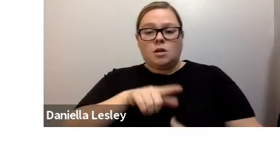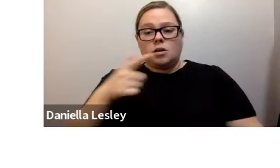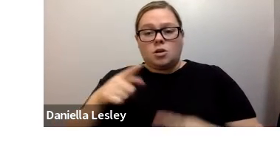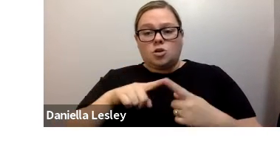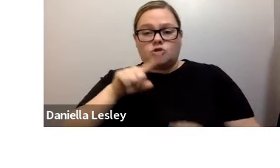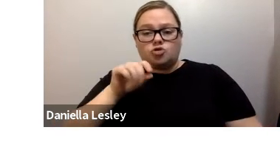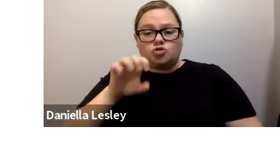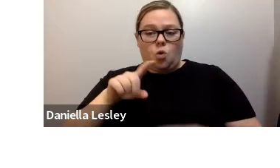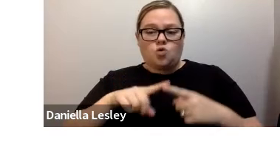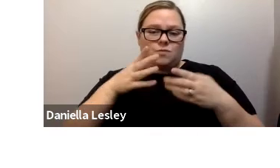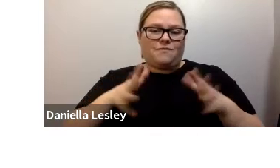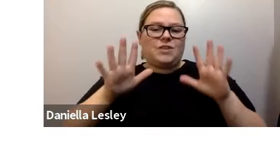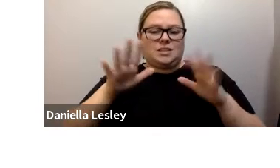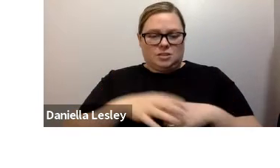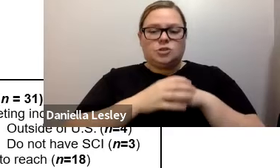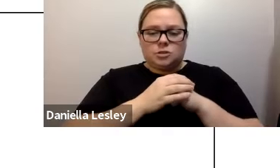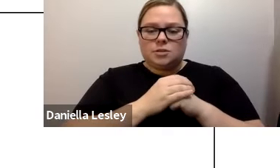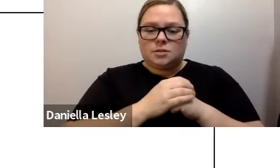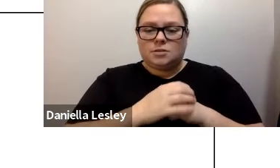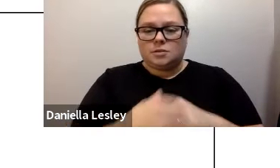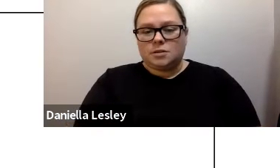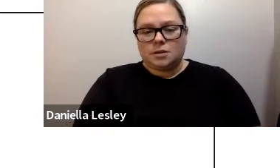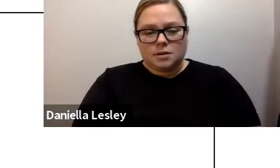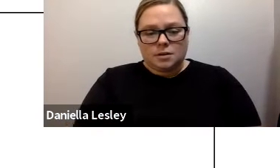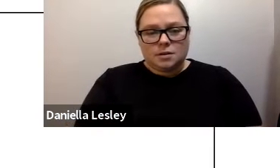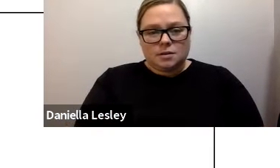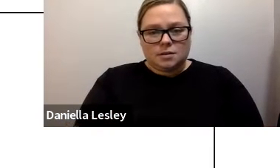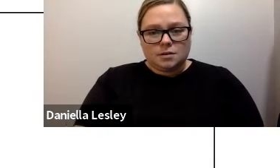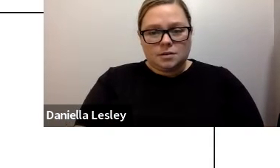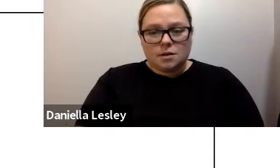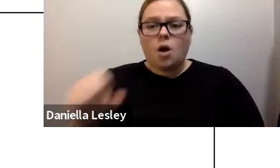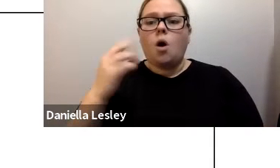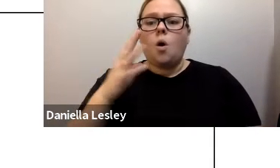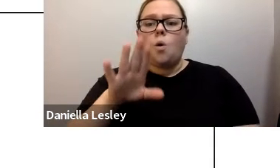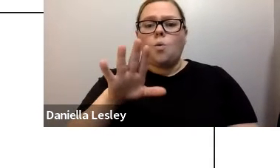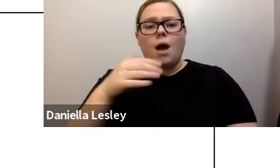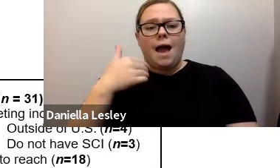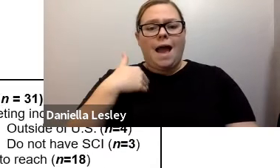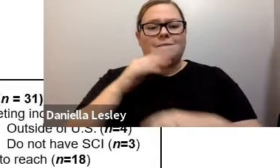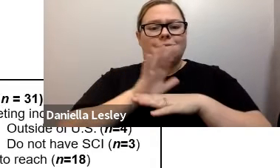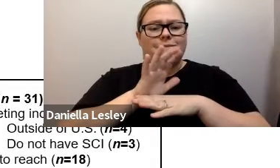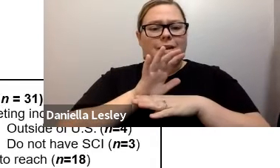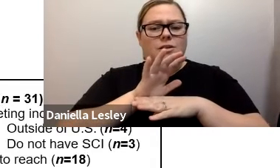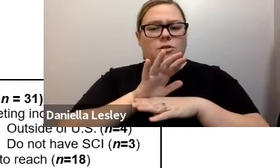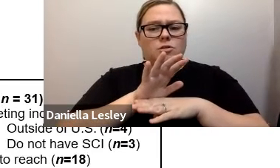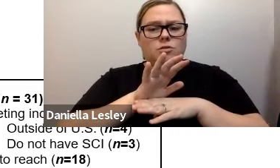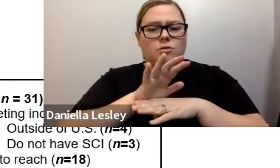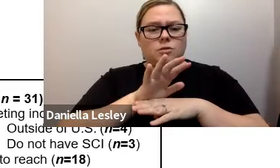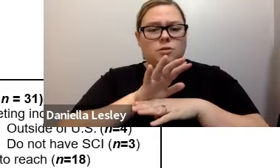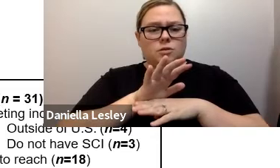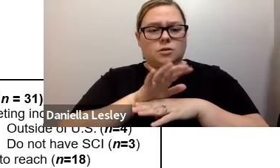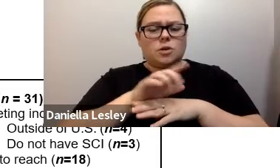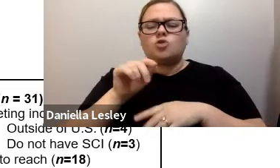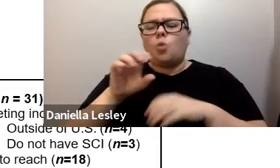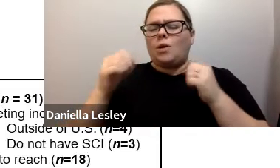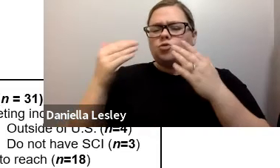Zoe to finish us off. Oops. Oh, there is a video. Just give me, sorry. Okay, Zoe, you